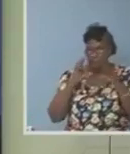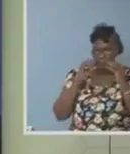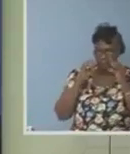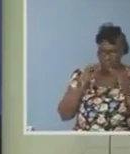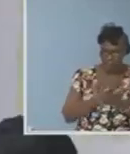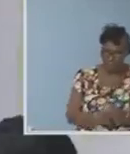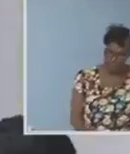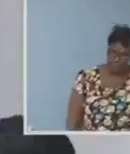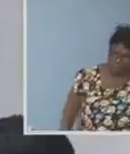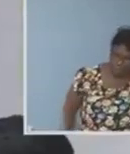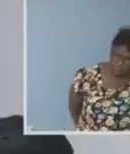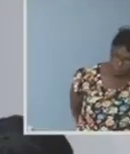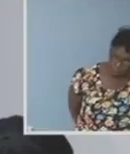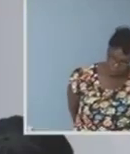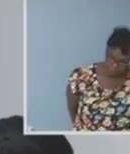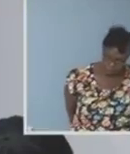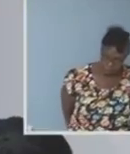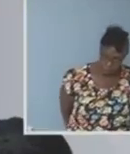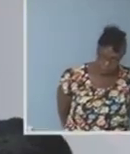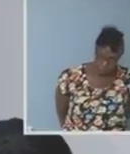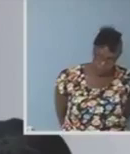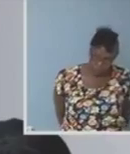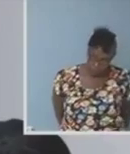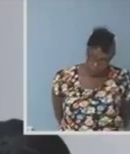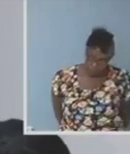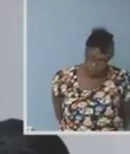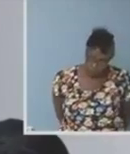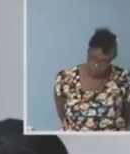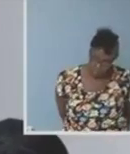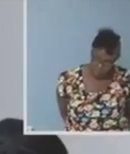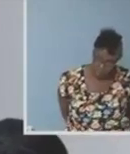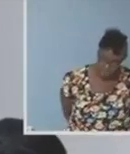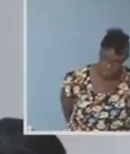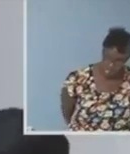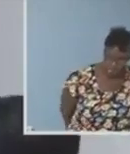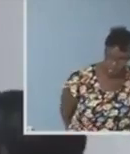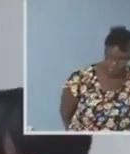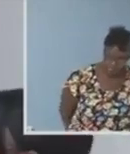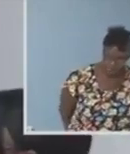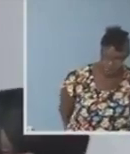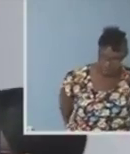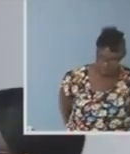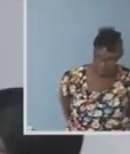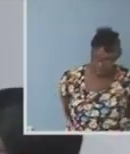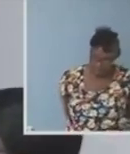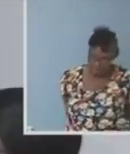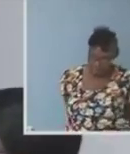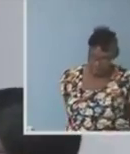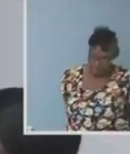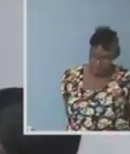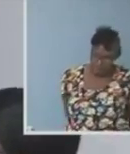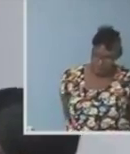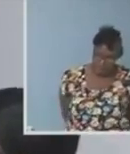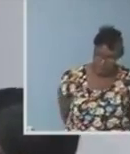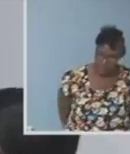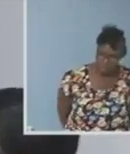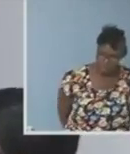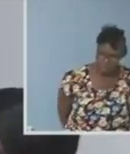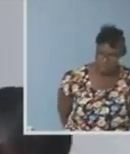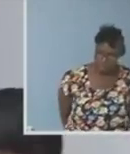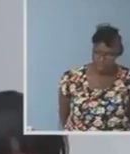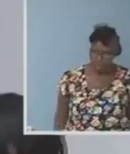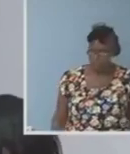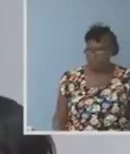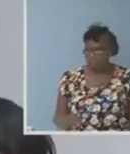All right, final question. In regards to the isolation center, are you all going to make it public, one? And two, is that